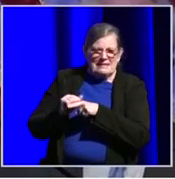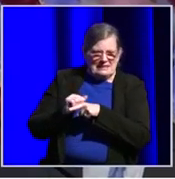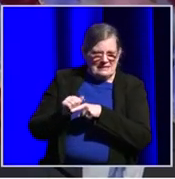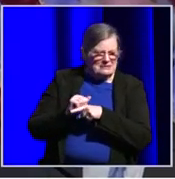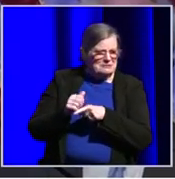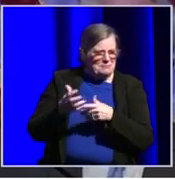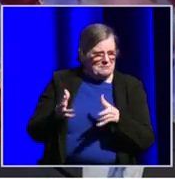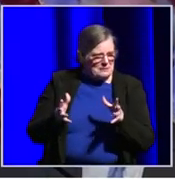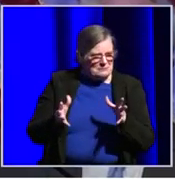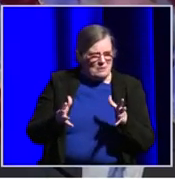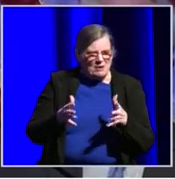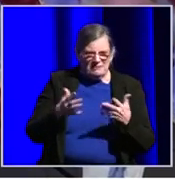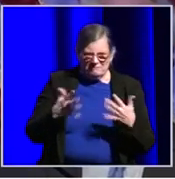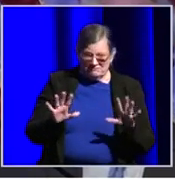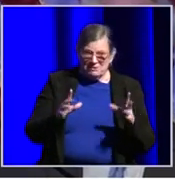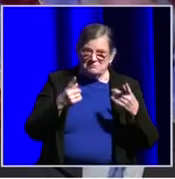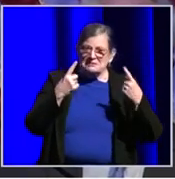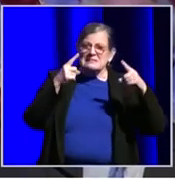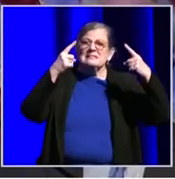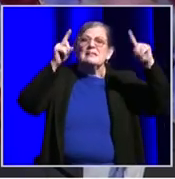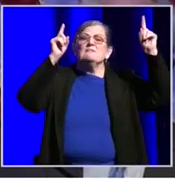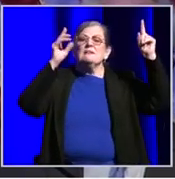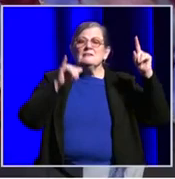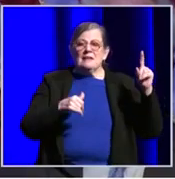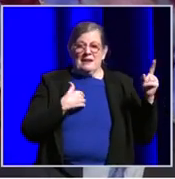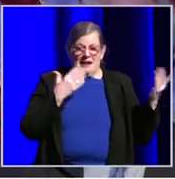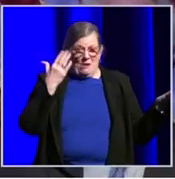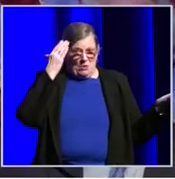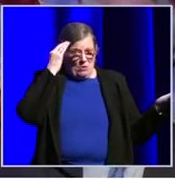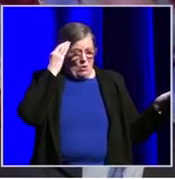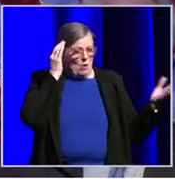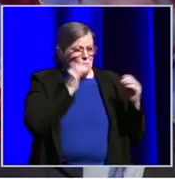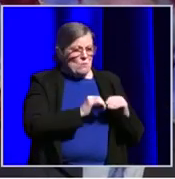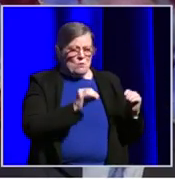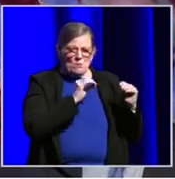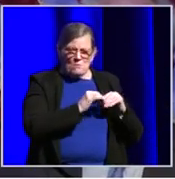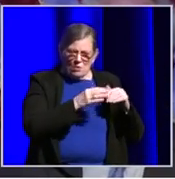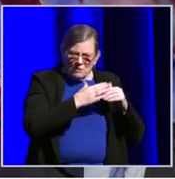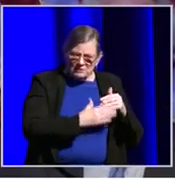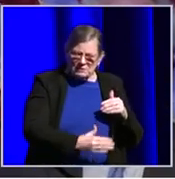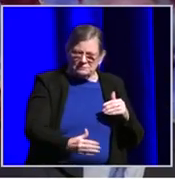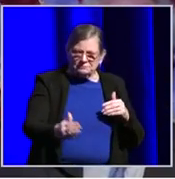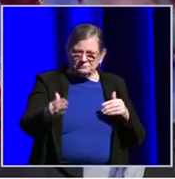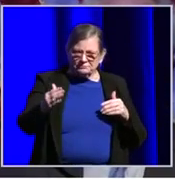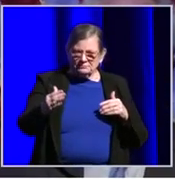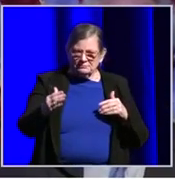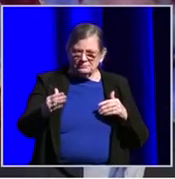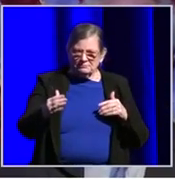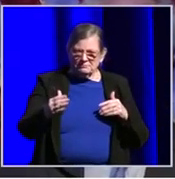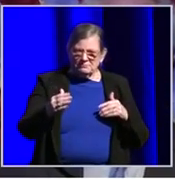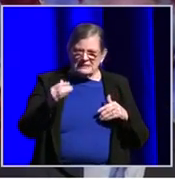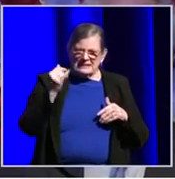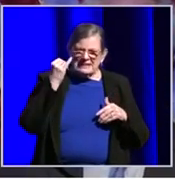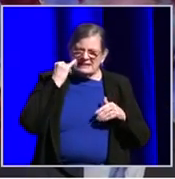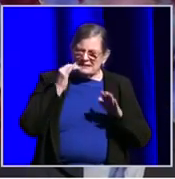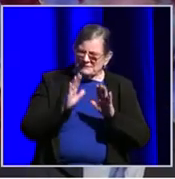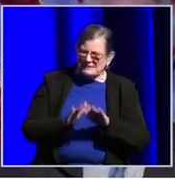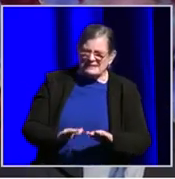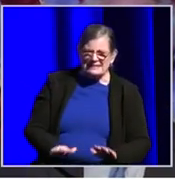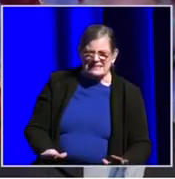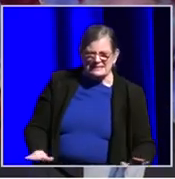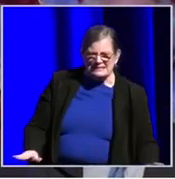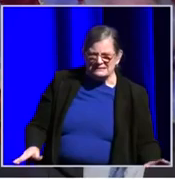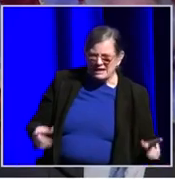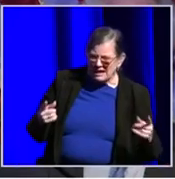we know we must do more immediately. If a child, for example, commits a violent